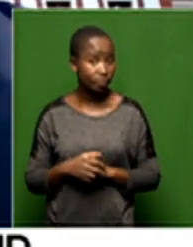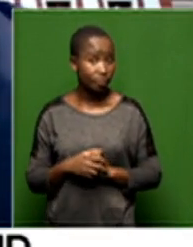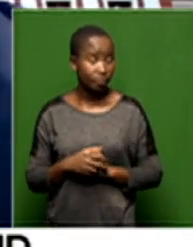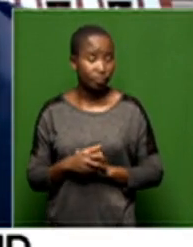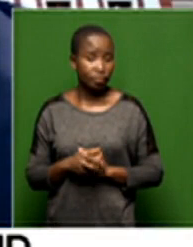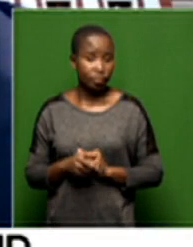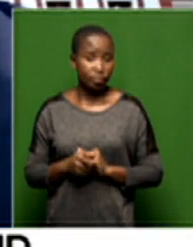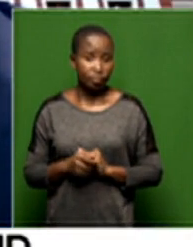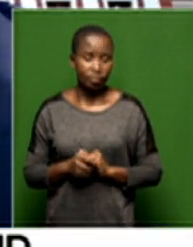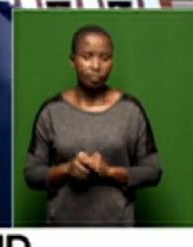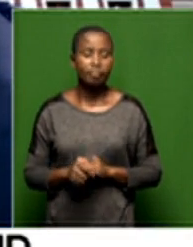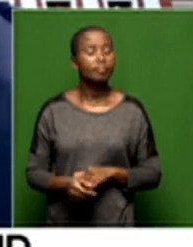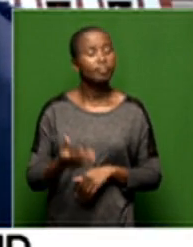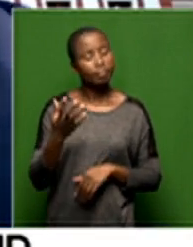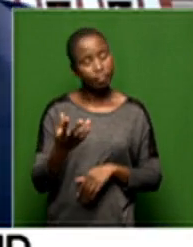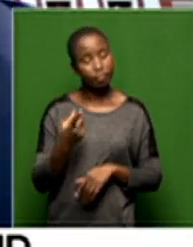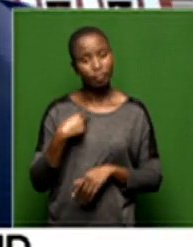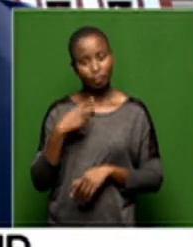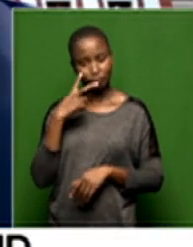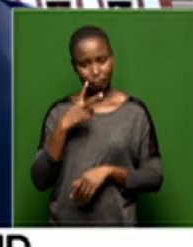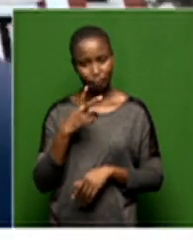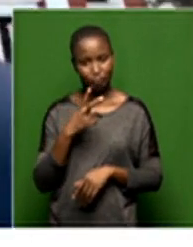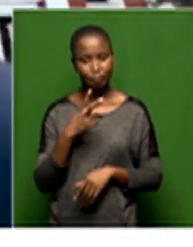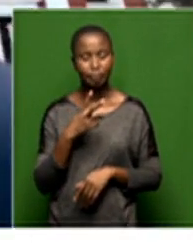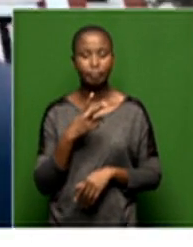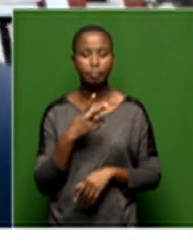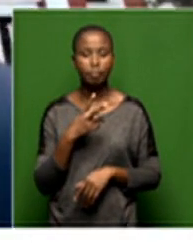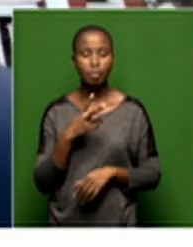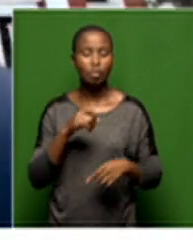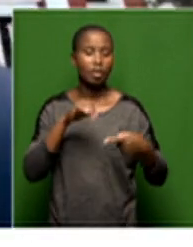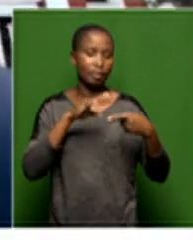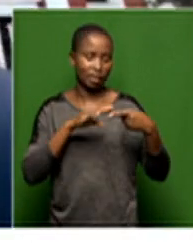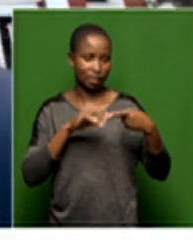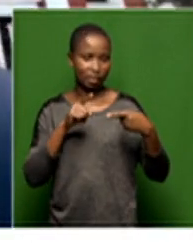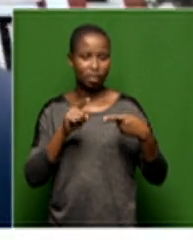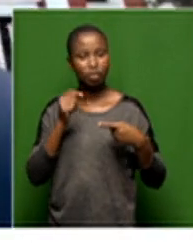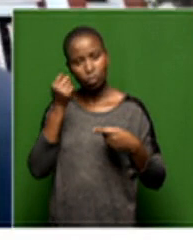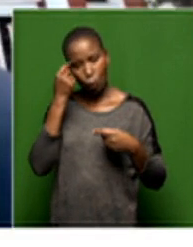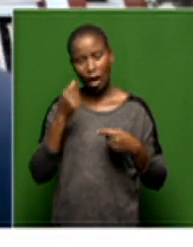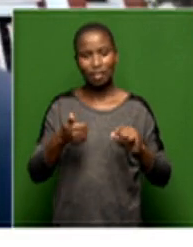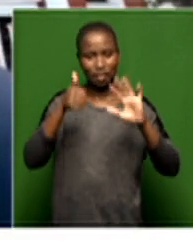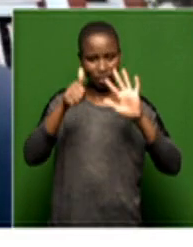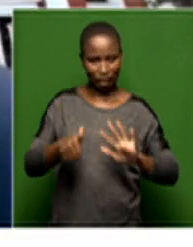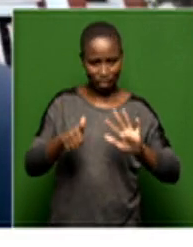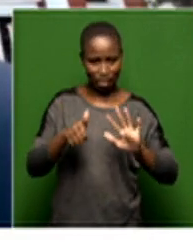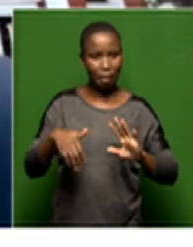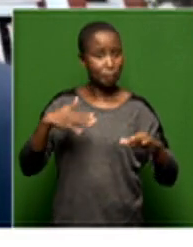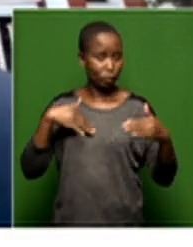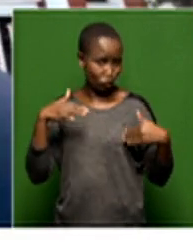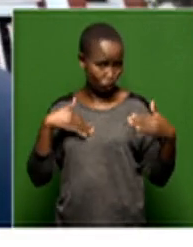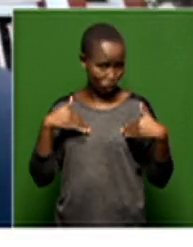You see, firstly, you would know that the sixth administration's cardinal point